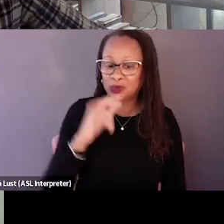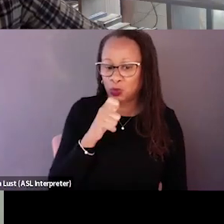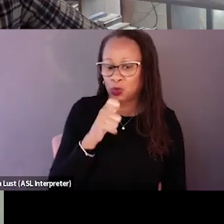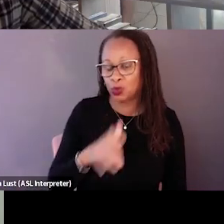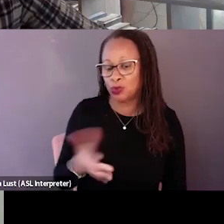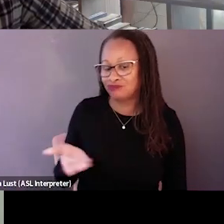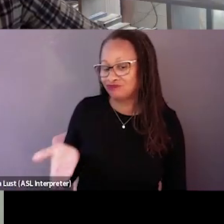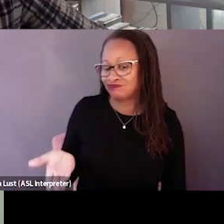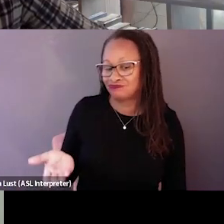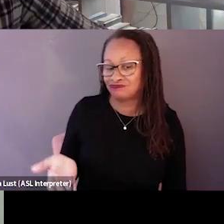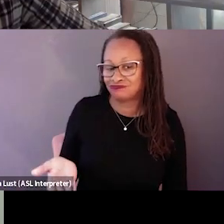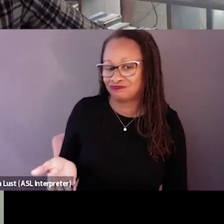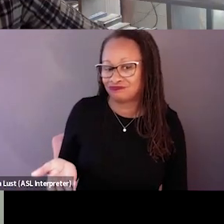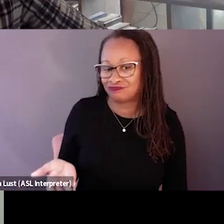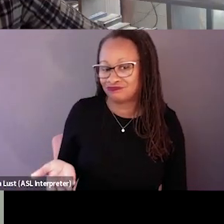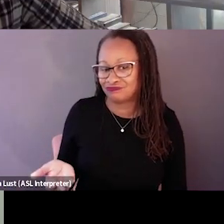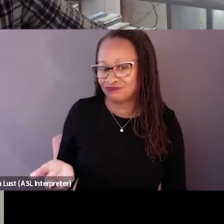basically